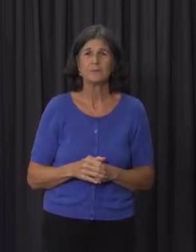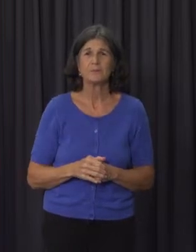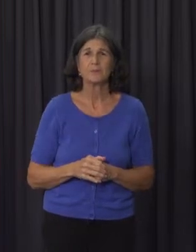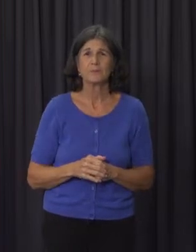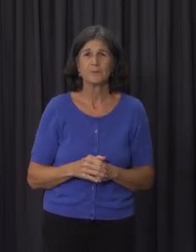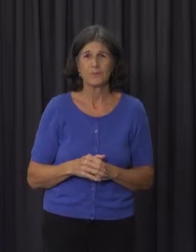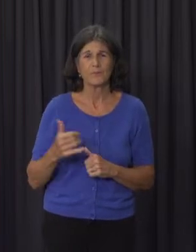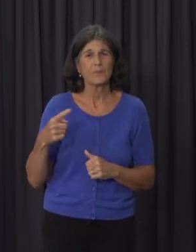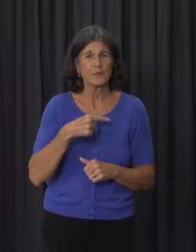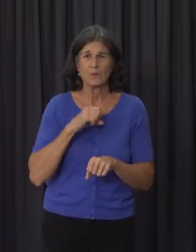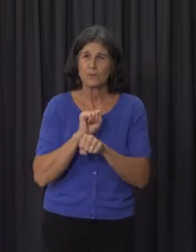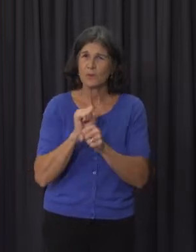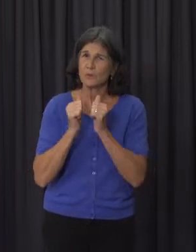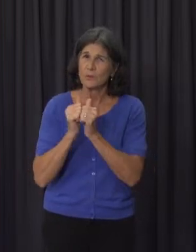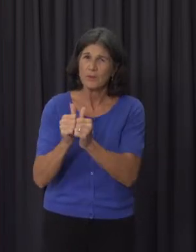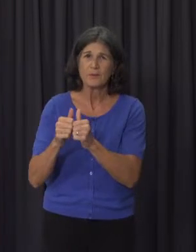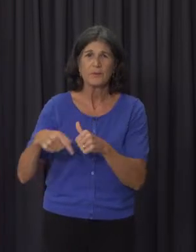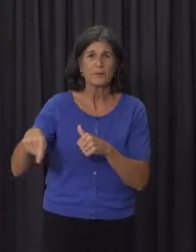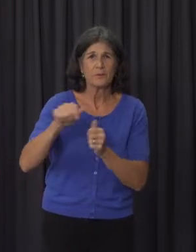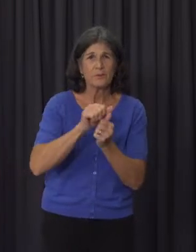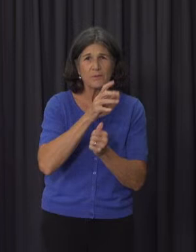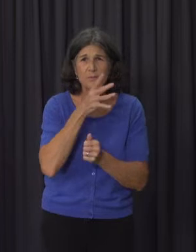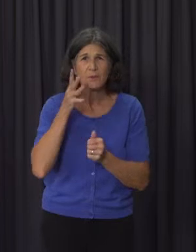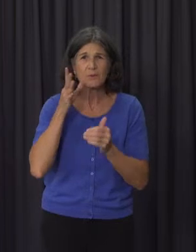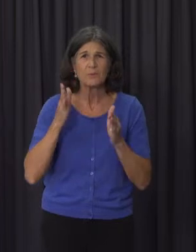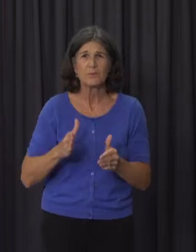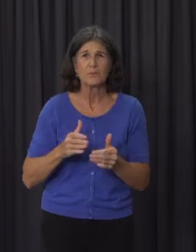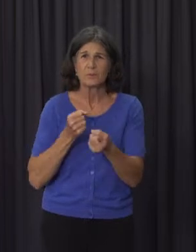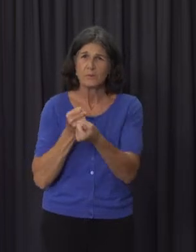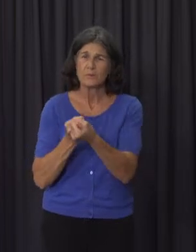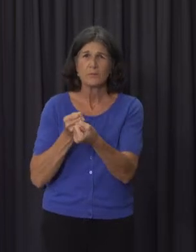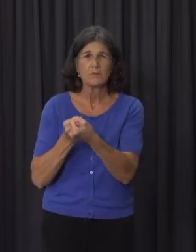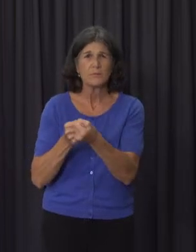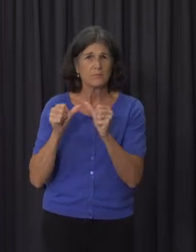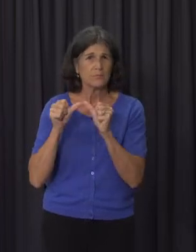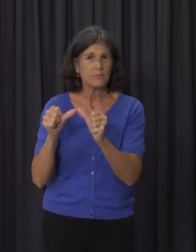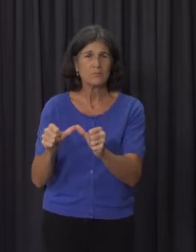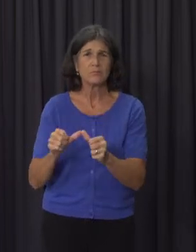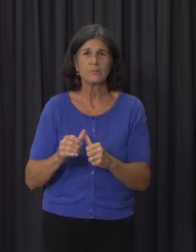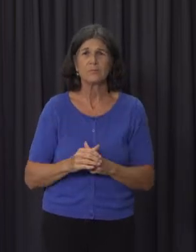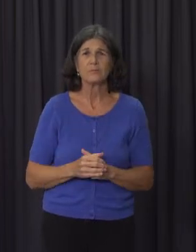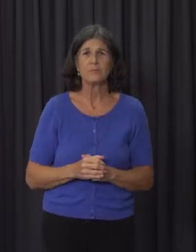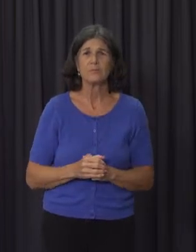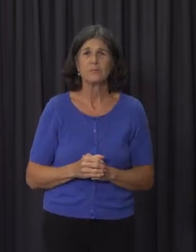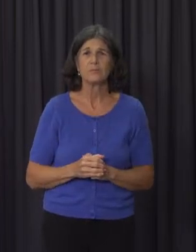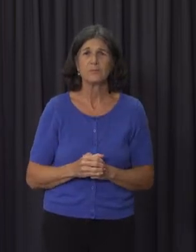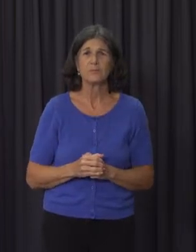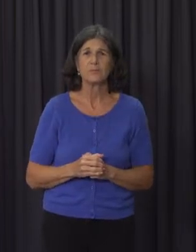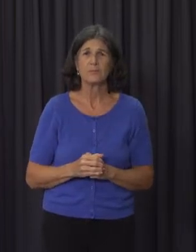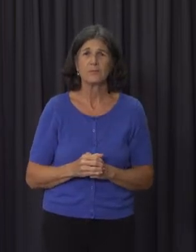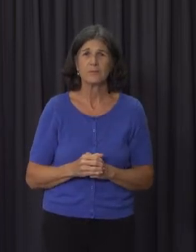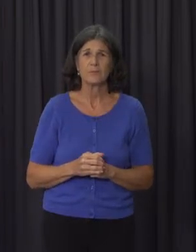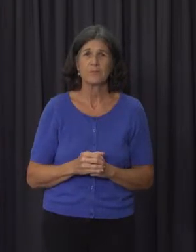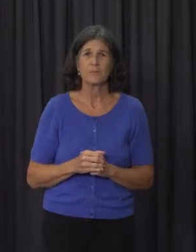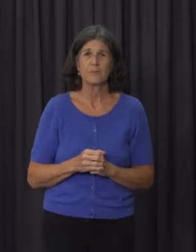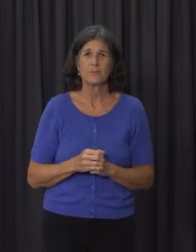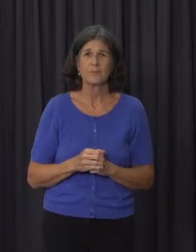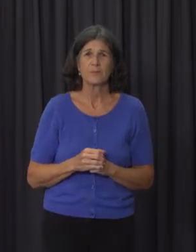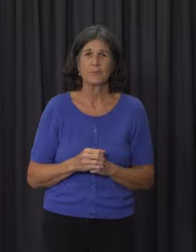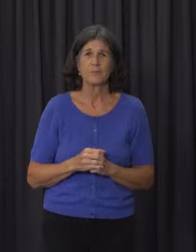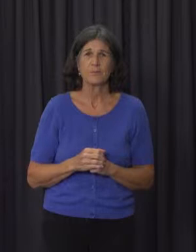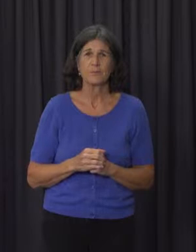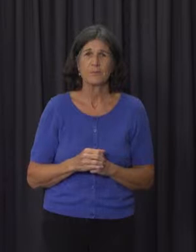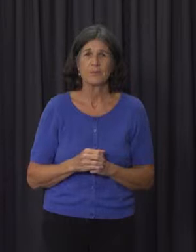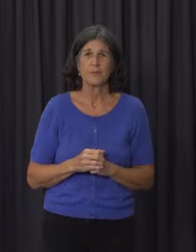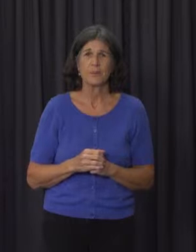so. I'm going to repeat my colleague's message this week and continue to encourage all evacuees to register at